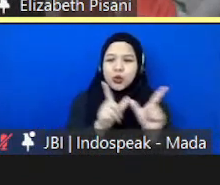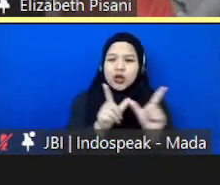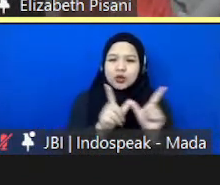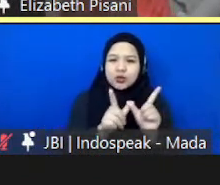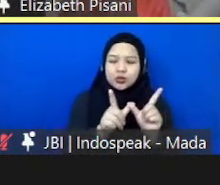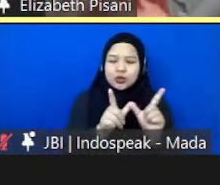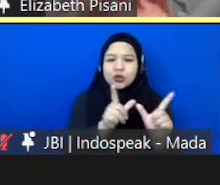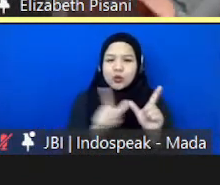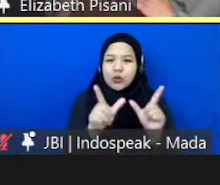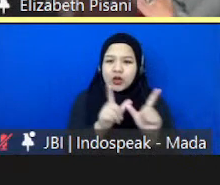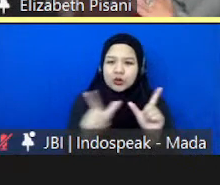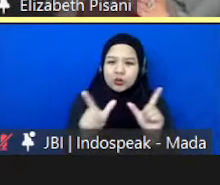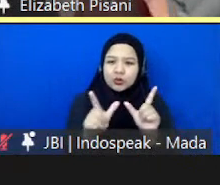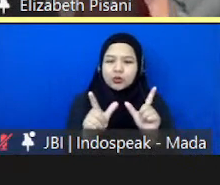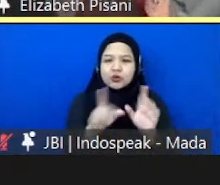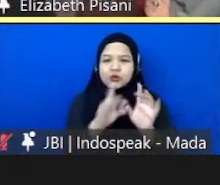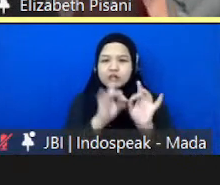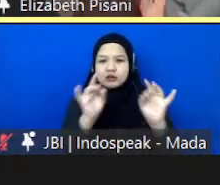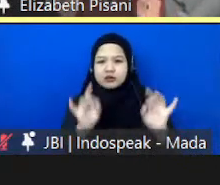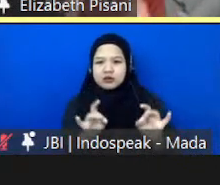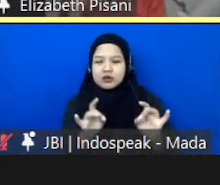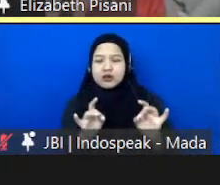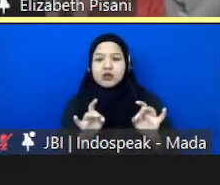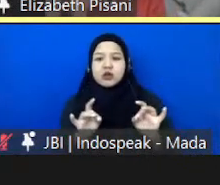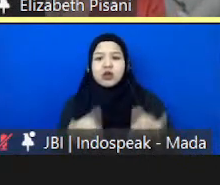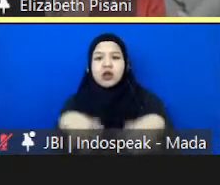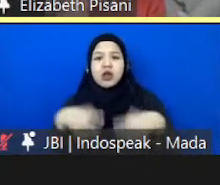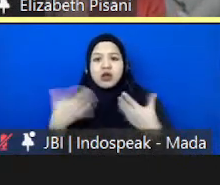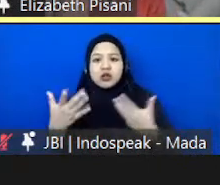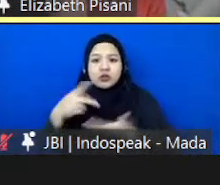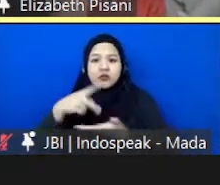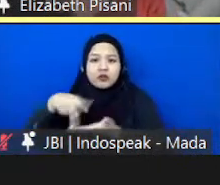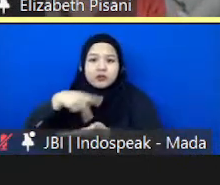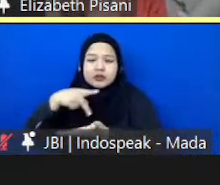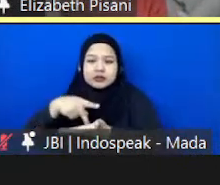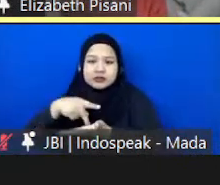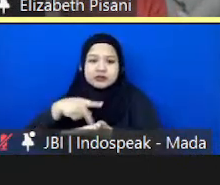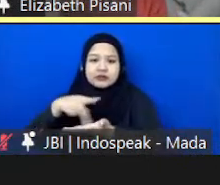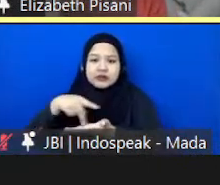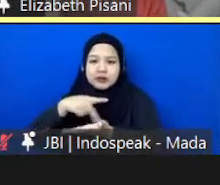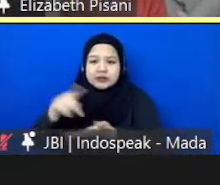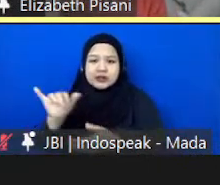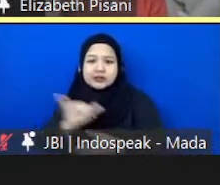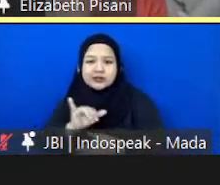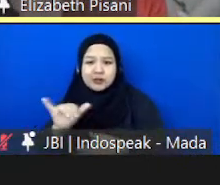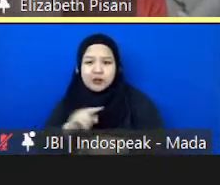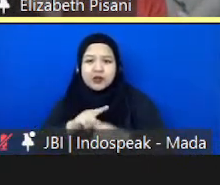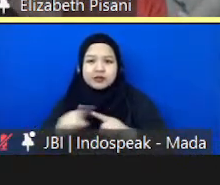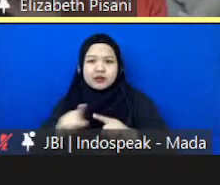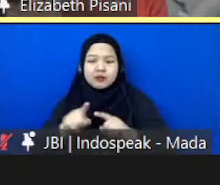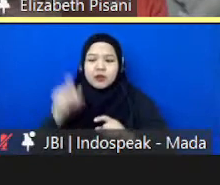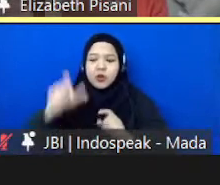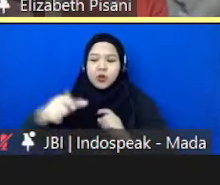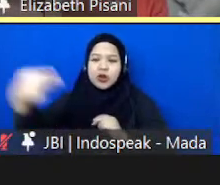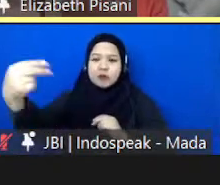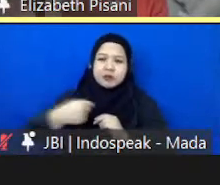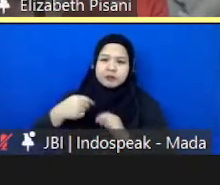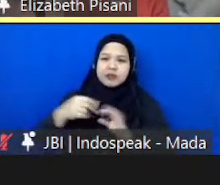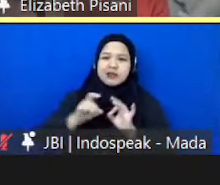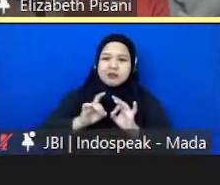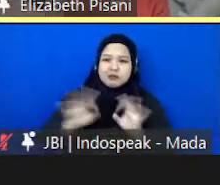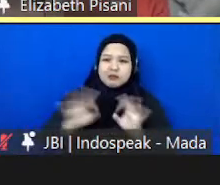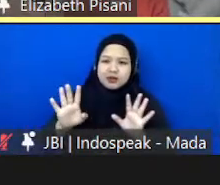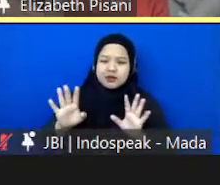and etc. That might be it. Or pharmacists in the same pharmacy look at different clients, and this one arrives in a